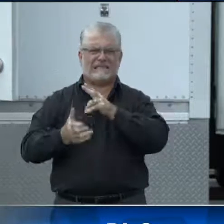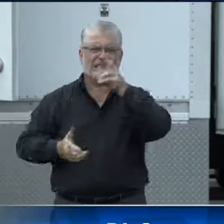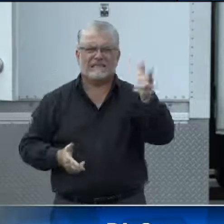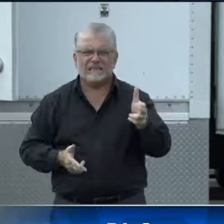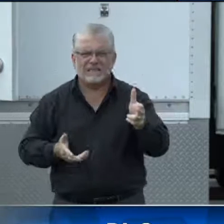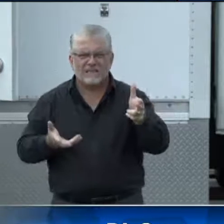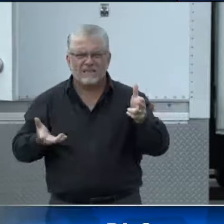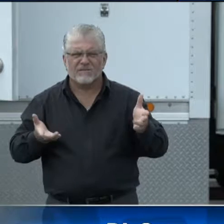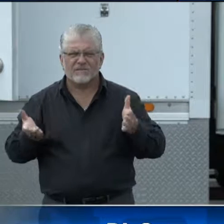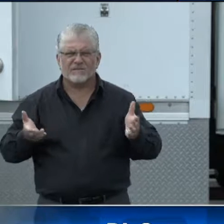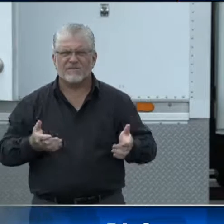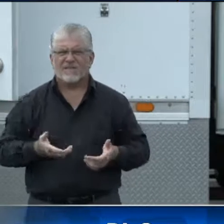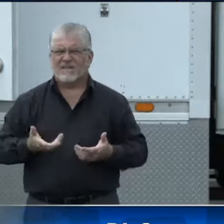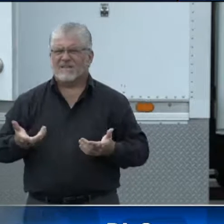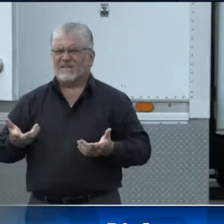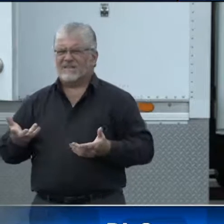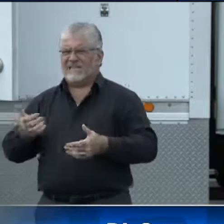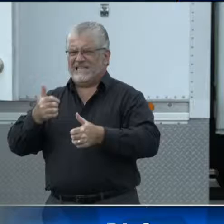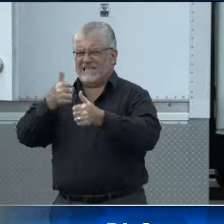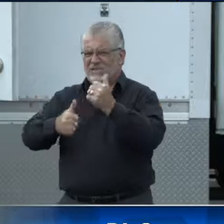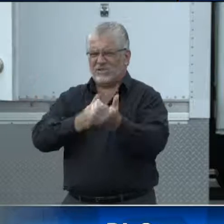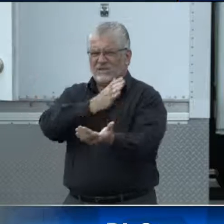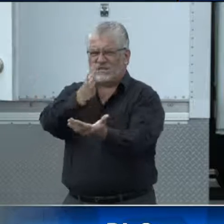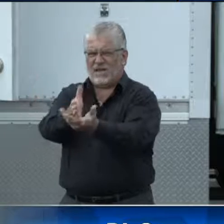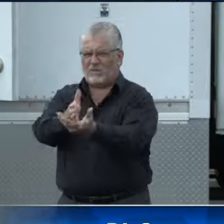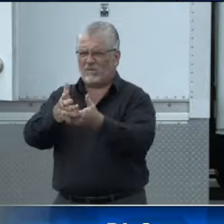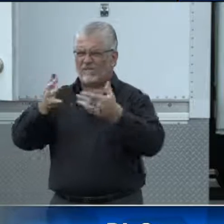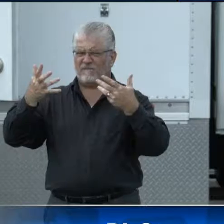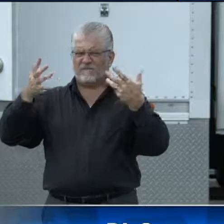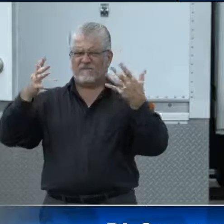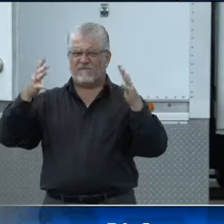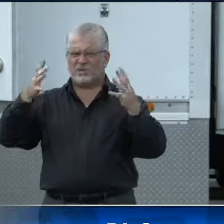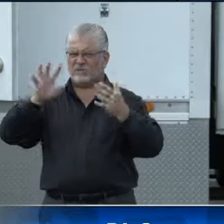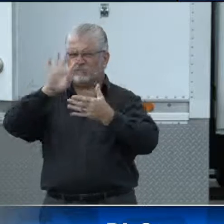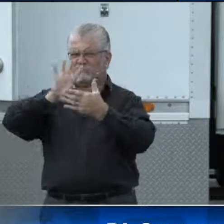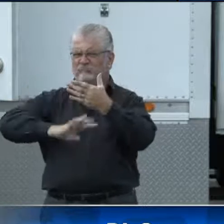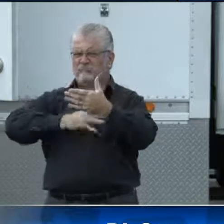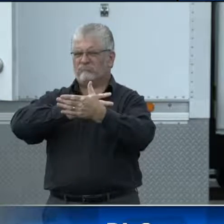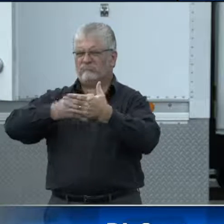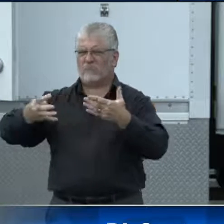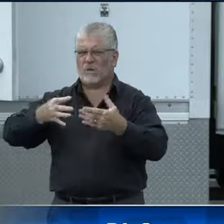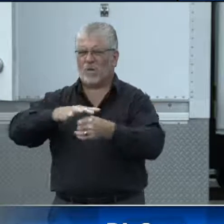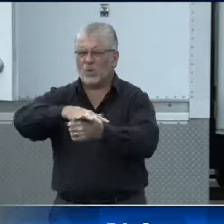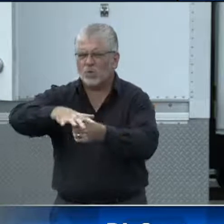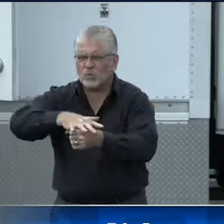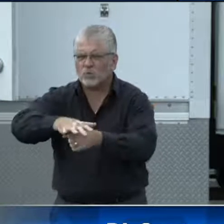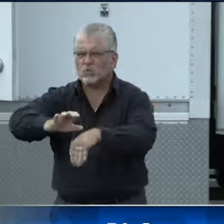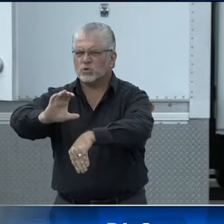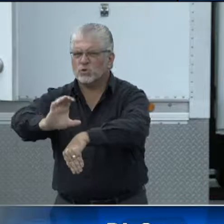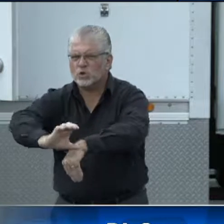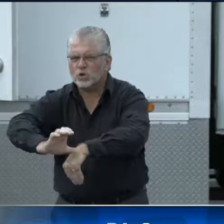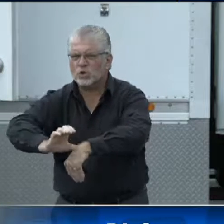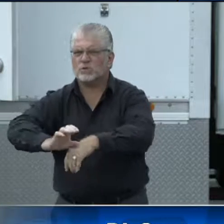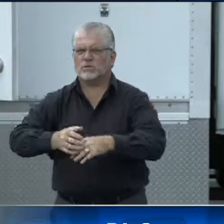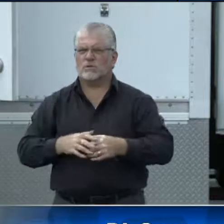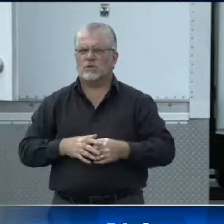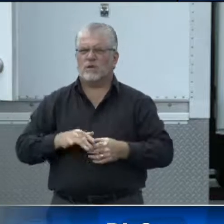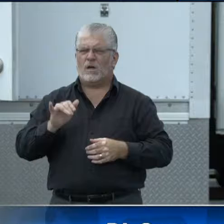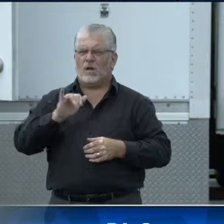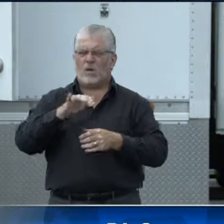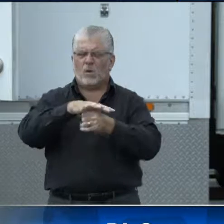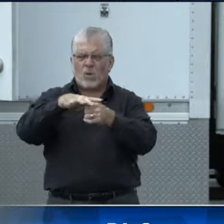So each stop is already pre-scheduled. It's either pre-scheduled at a local church facility, at a local